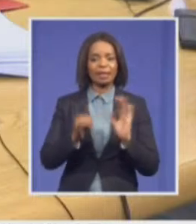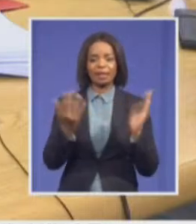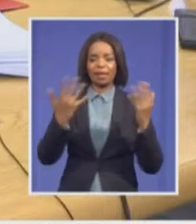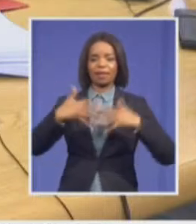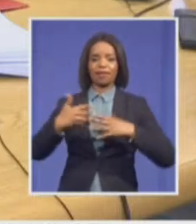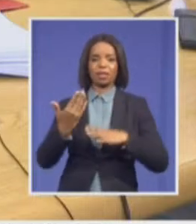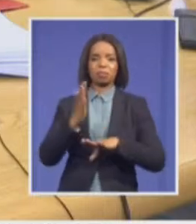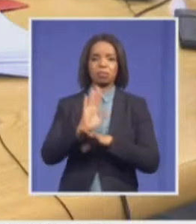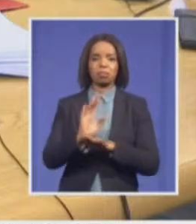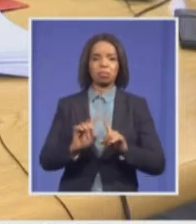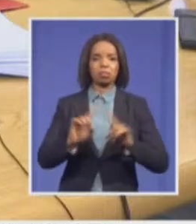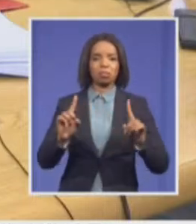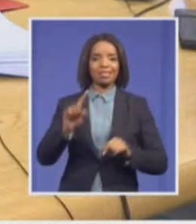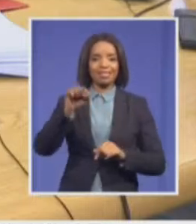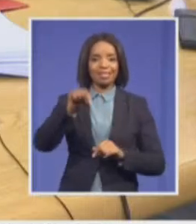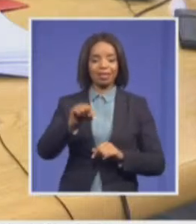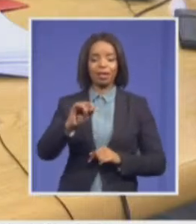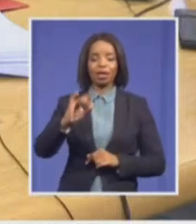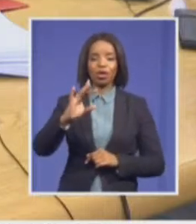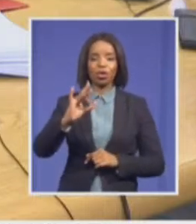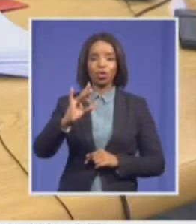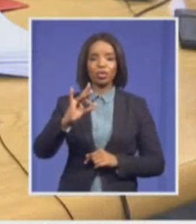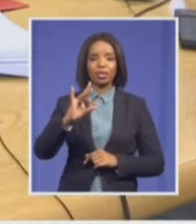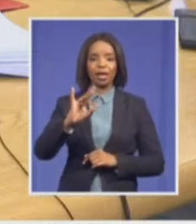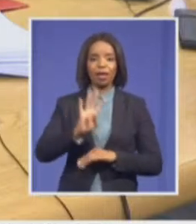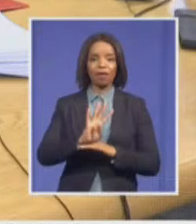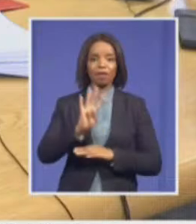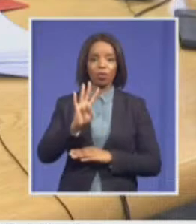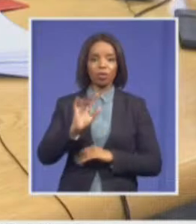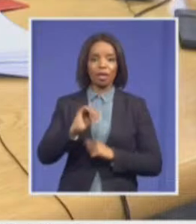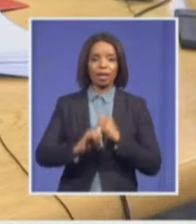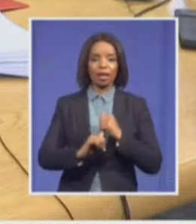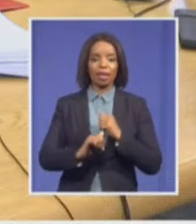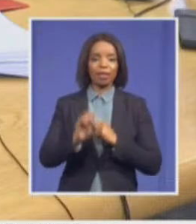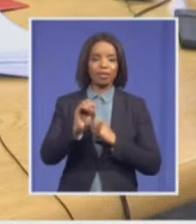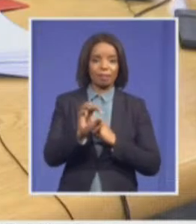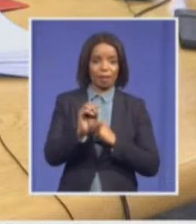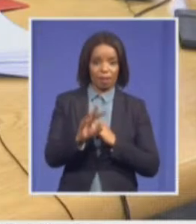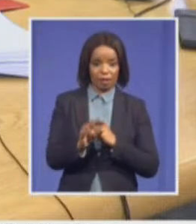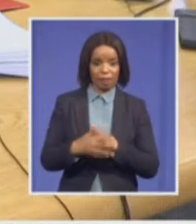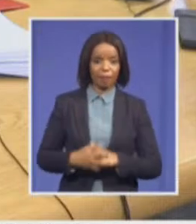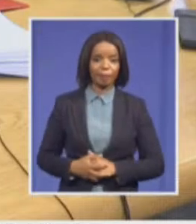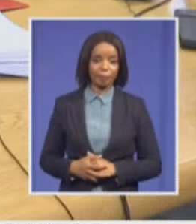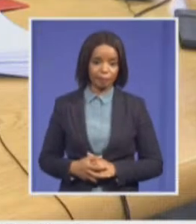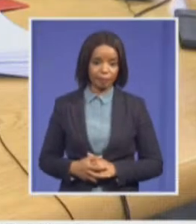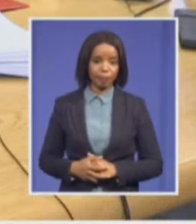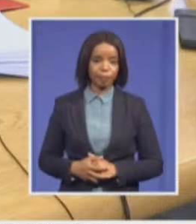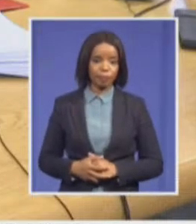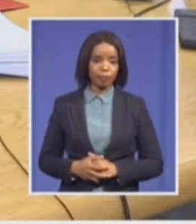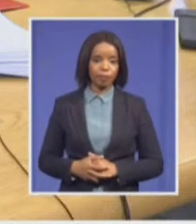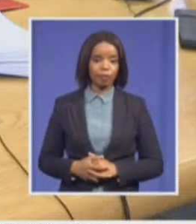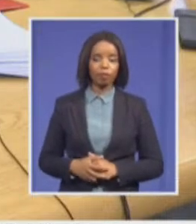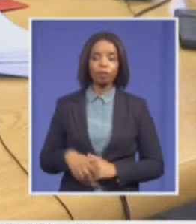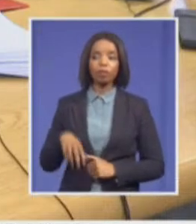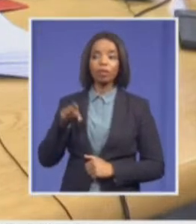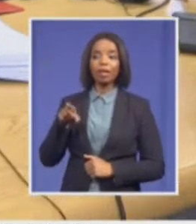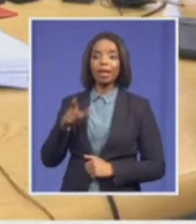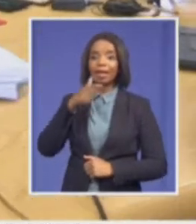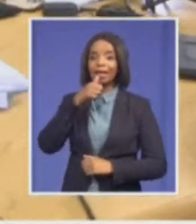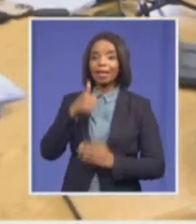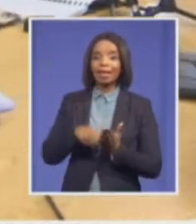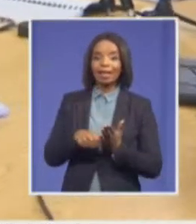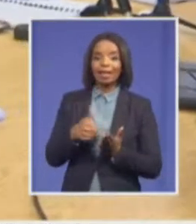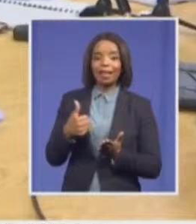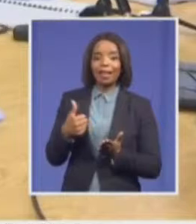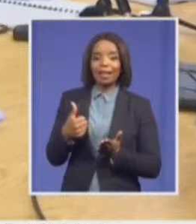September. So on receipt of that... Yeah, then you write a letter to say, look, our business is to report without